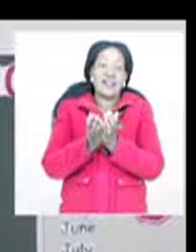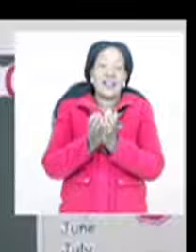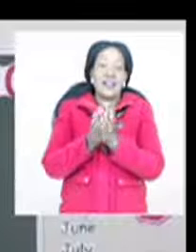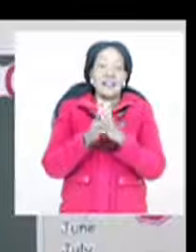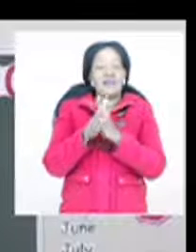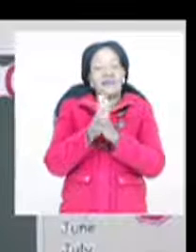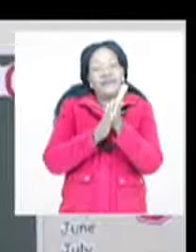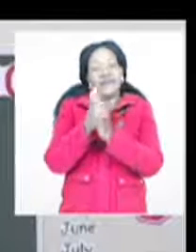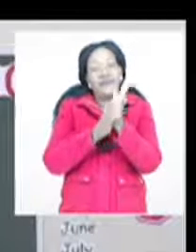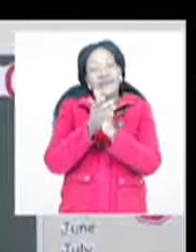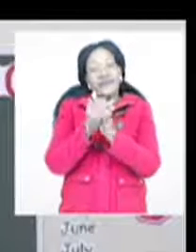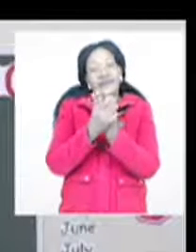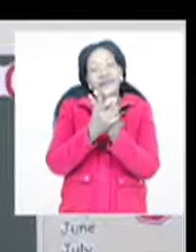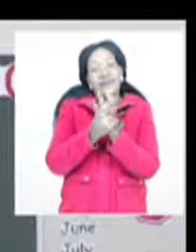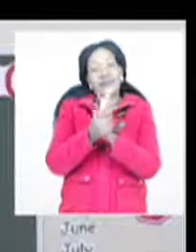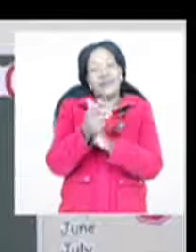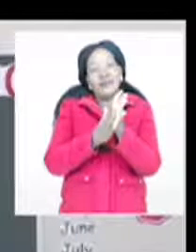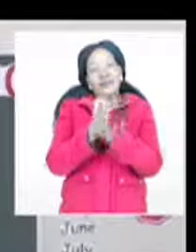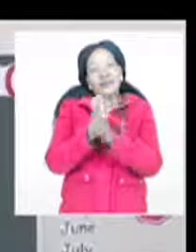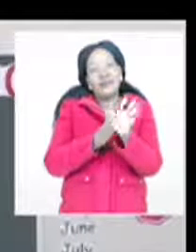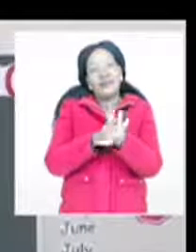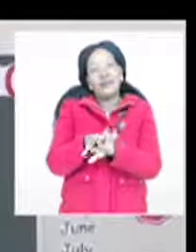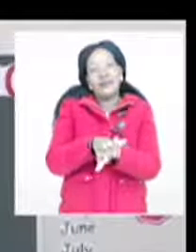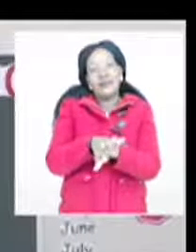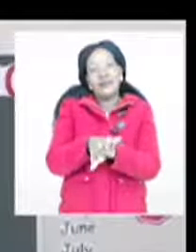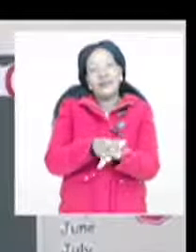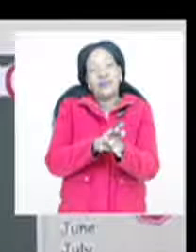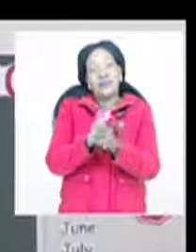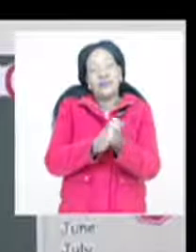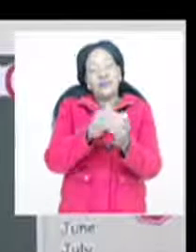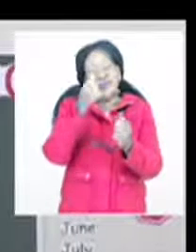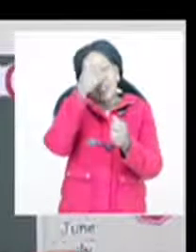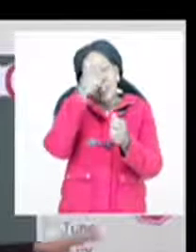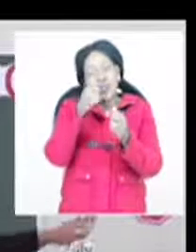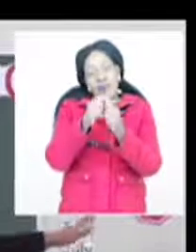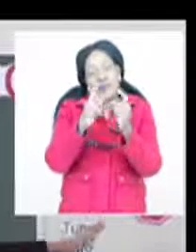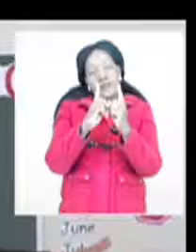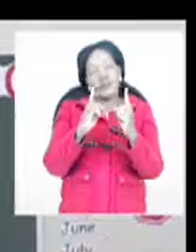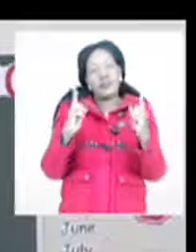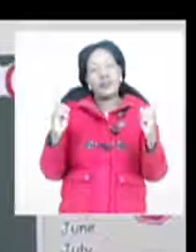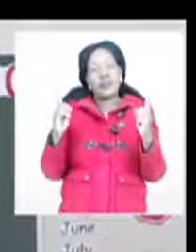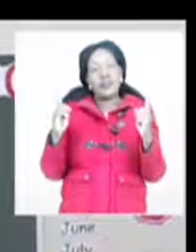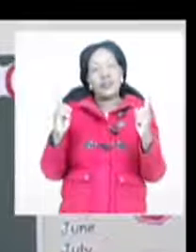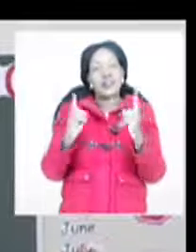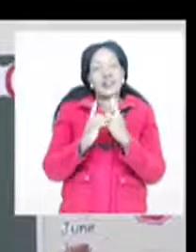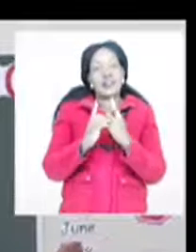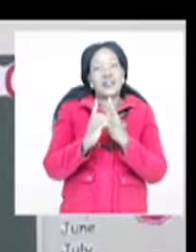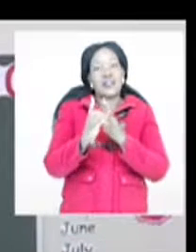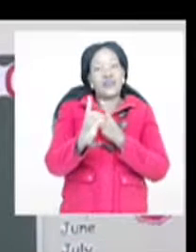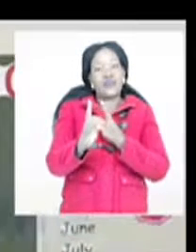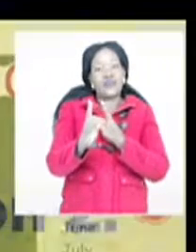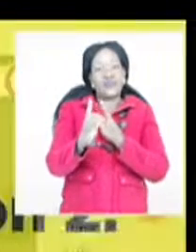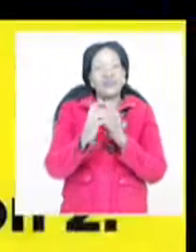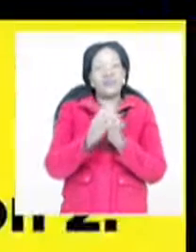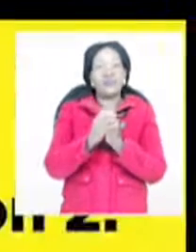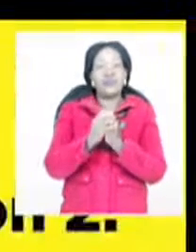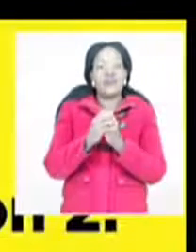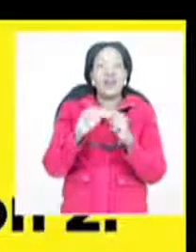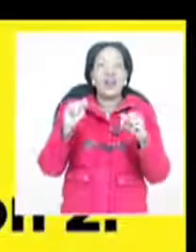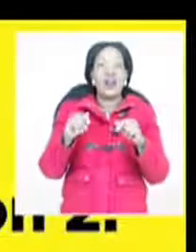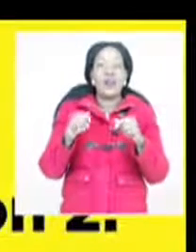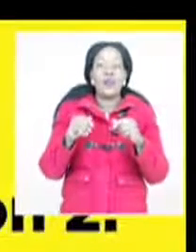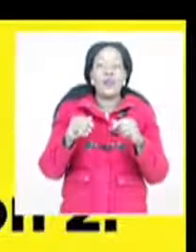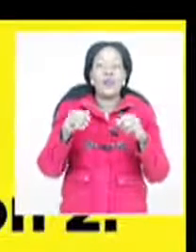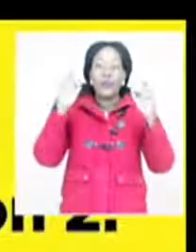hands, all over our hands and between our fingers. Let's also remember to keep a social distance. Our lesson